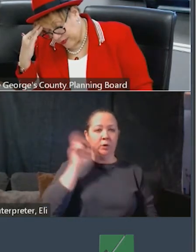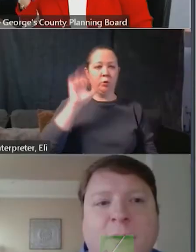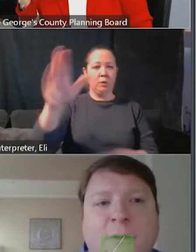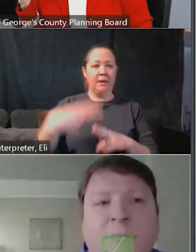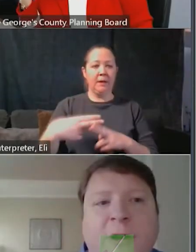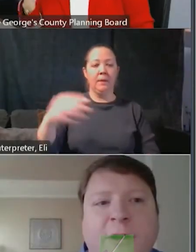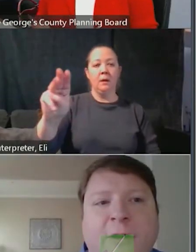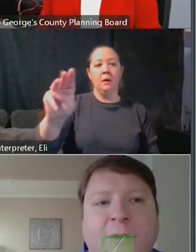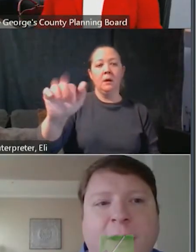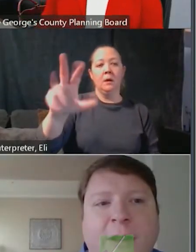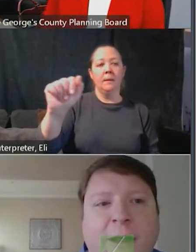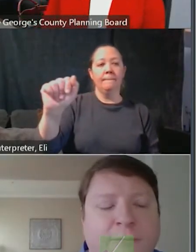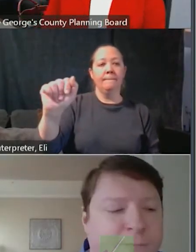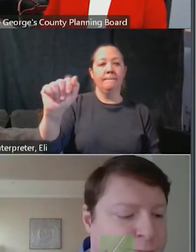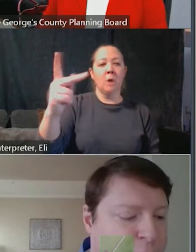I'm here.